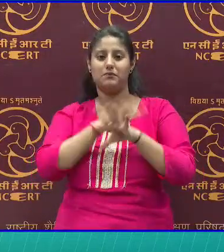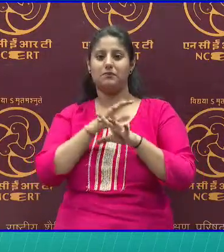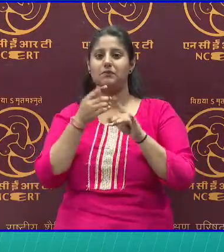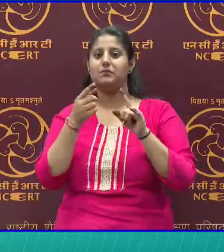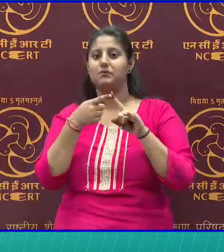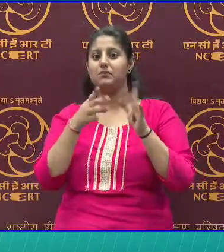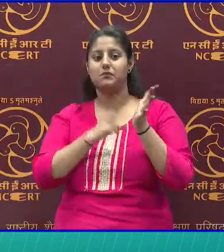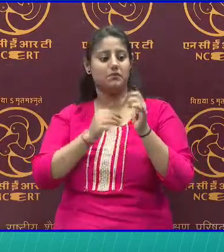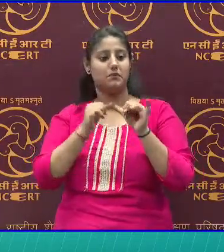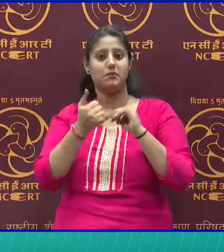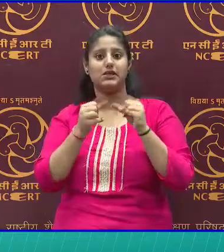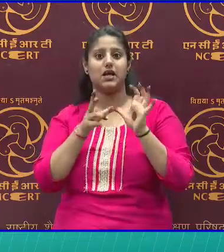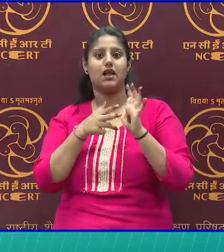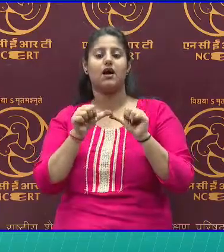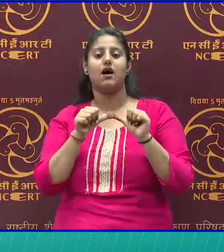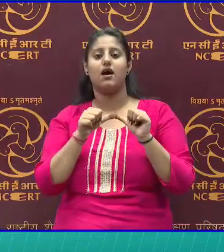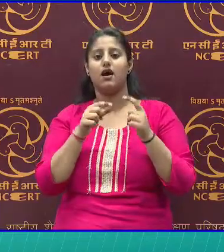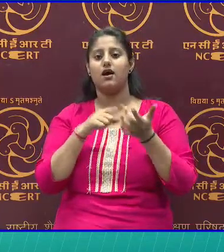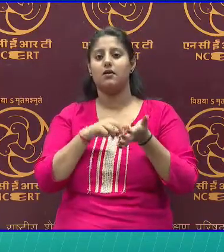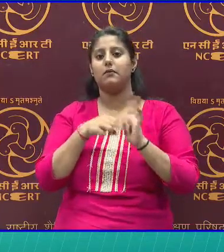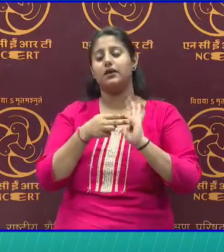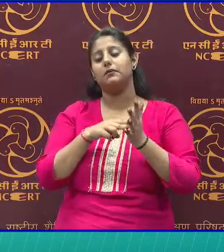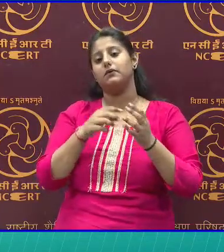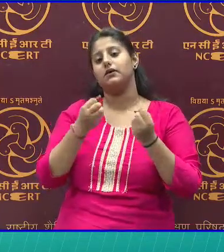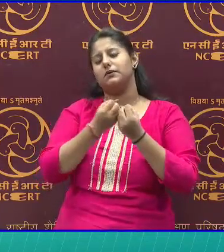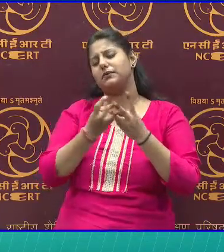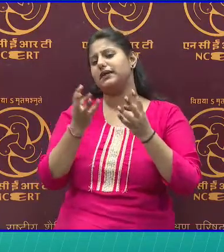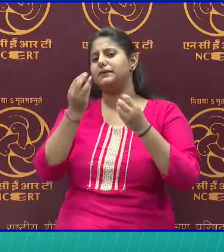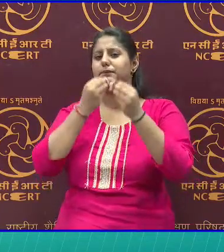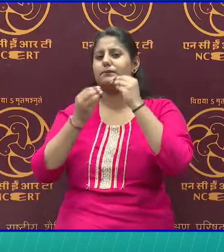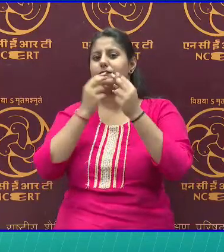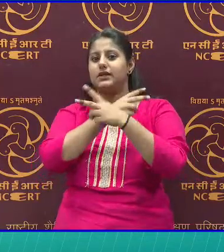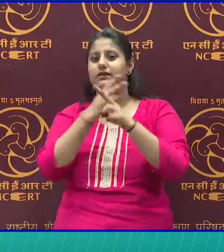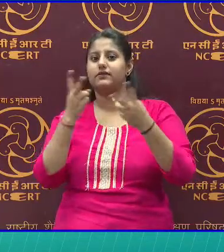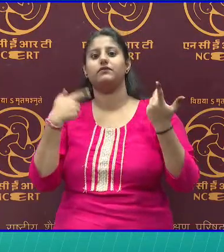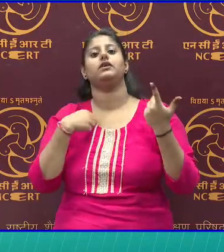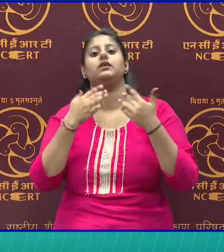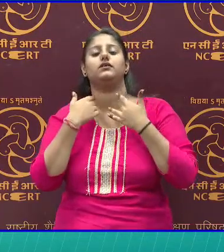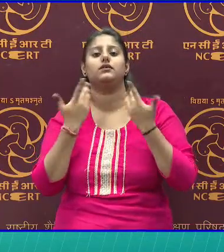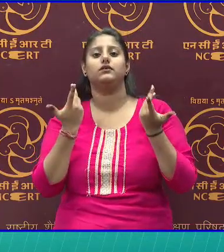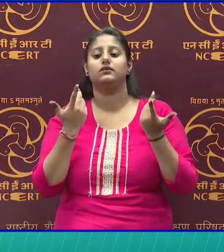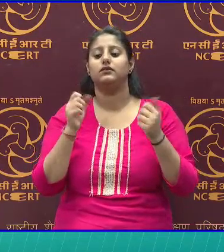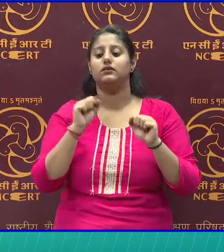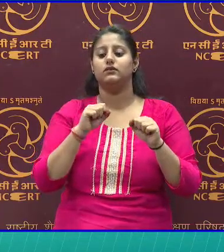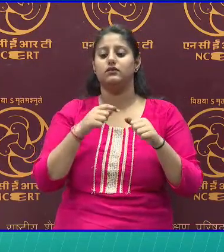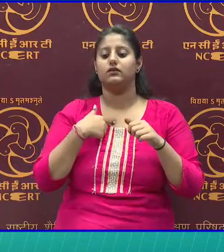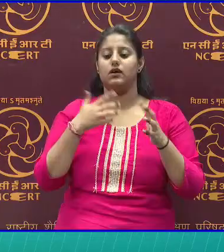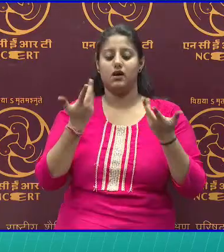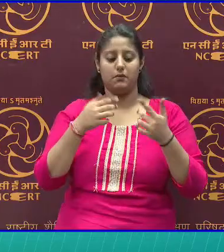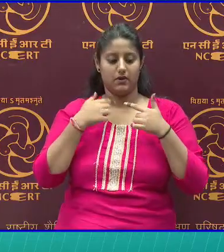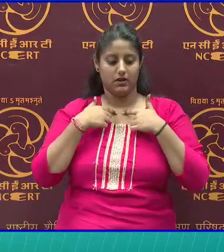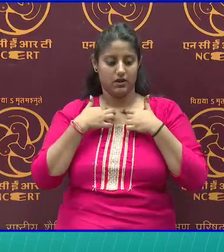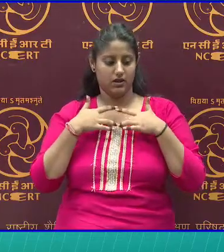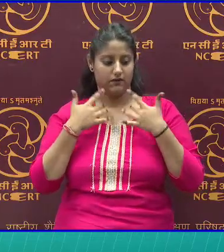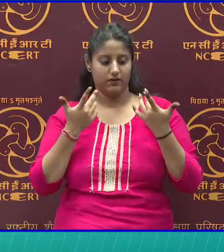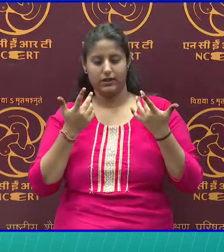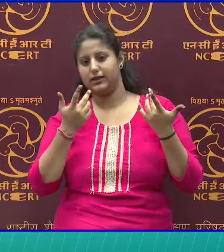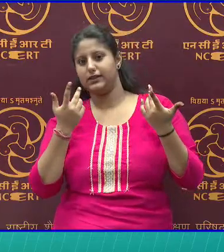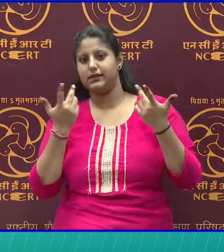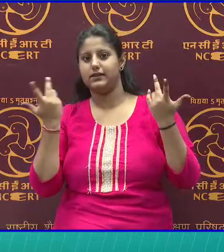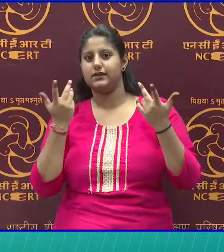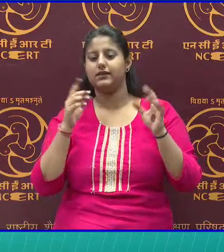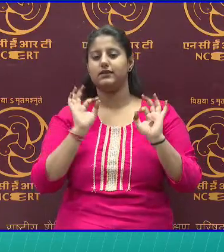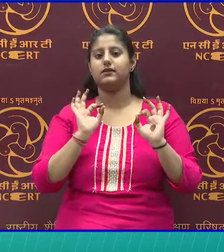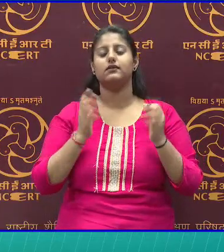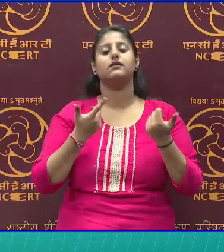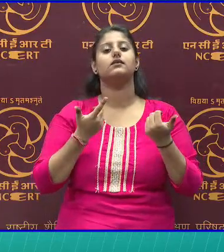the title, we got thought all the tastes. Yeah, exactly, sir. And they won't be able to identify, is it one specific taste or not. Right.